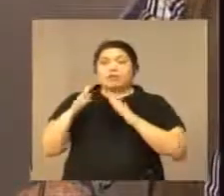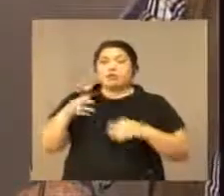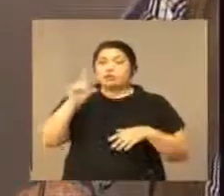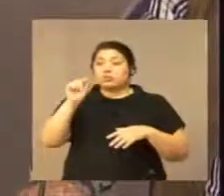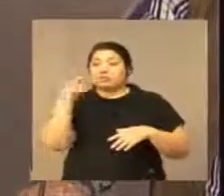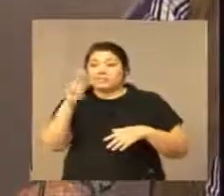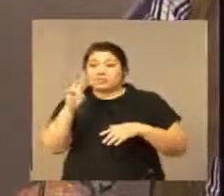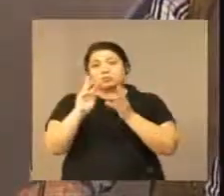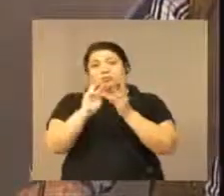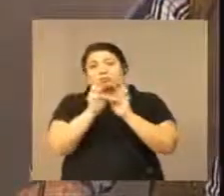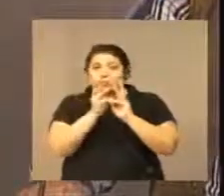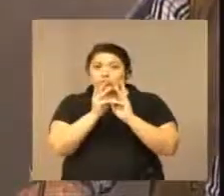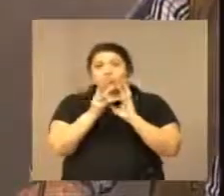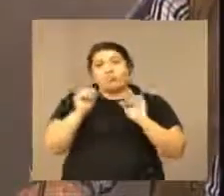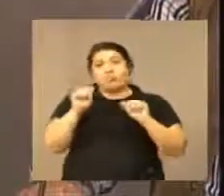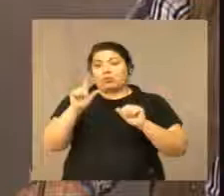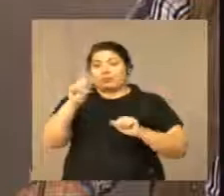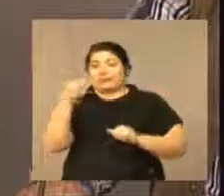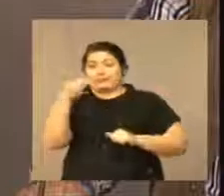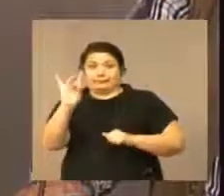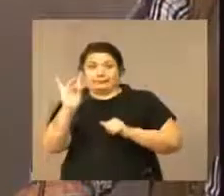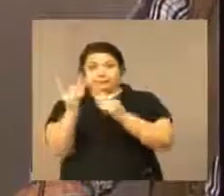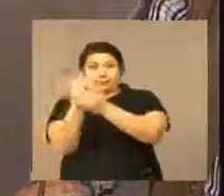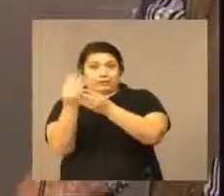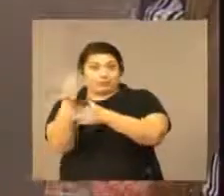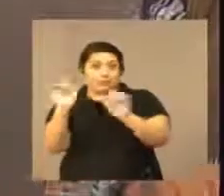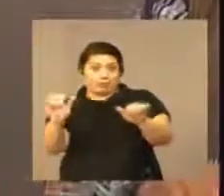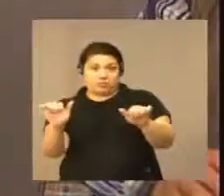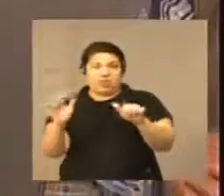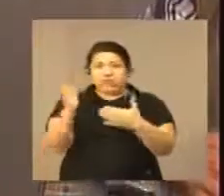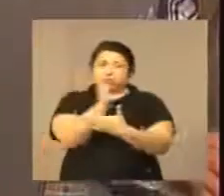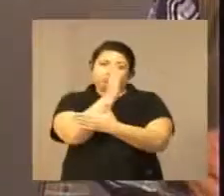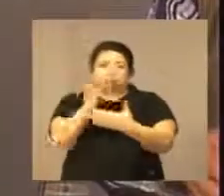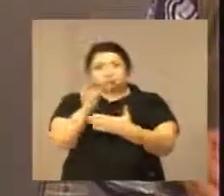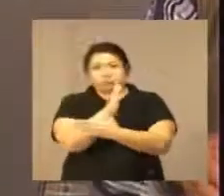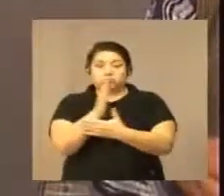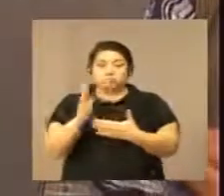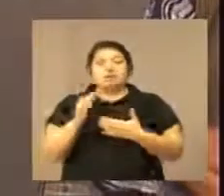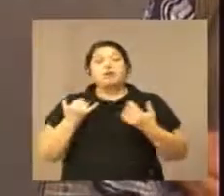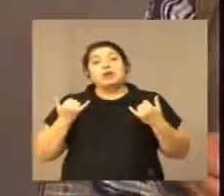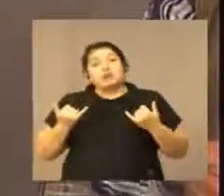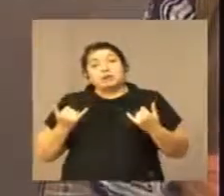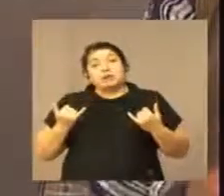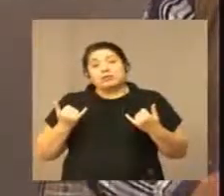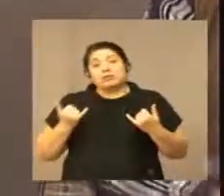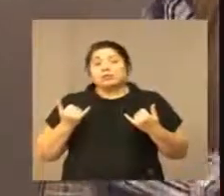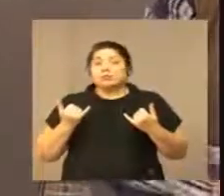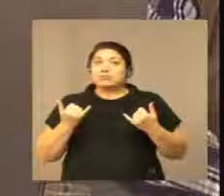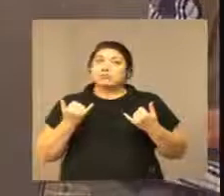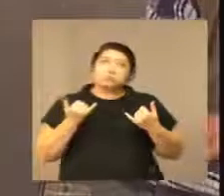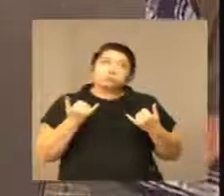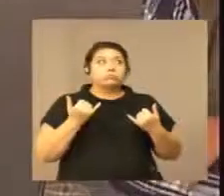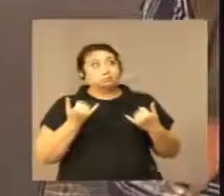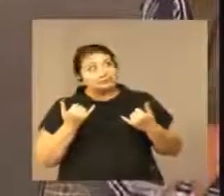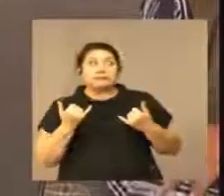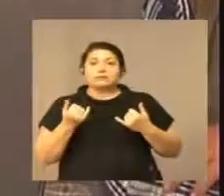2017, early 2018. At this point in time, it's probably a little